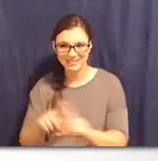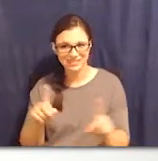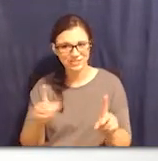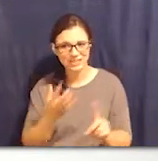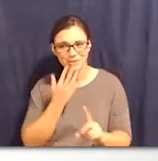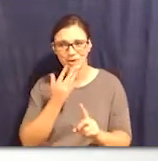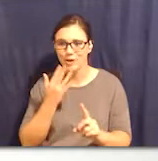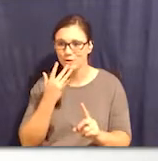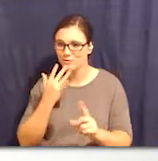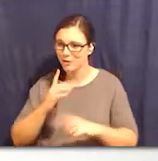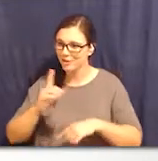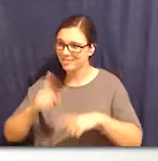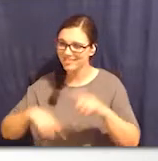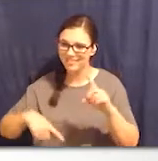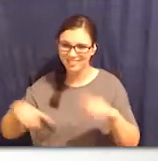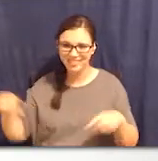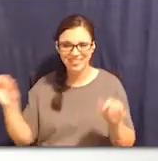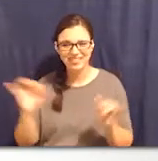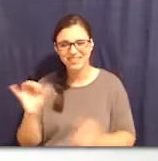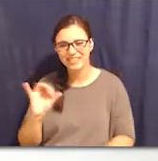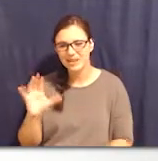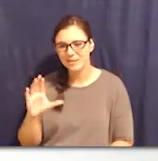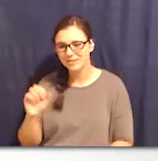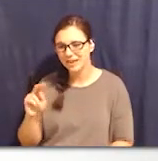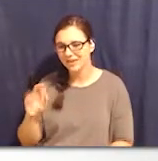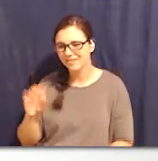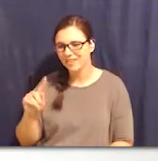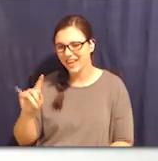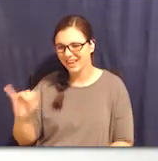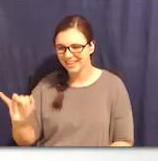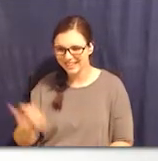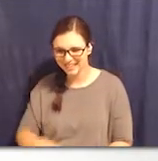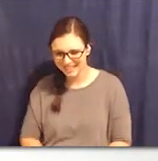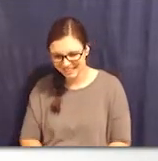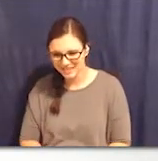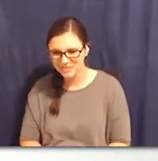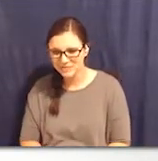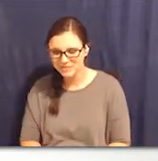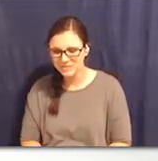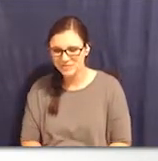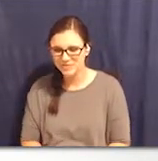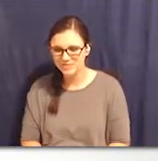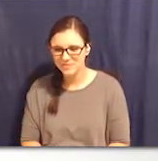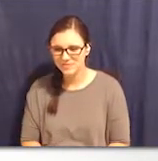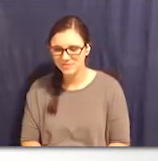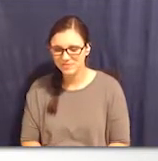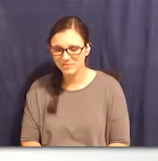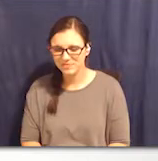all so different, so colorful, just like confetti.